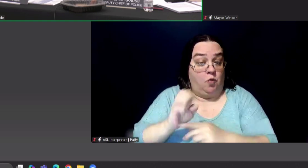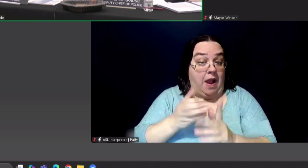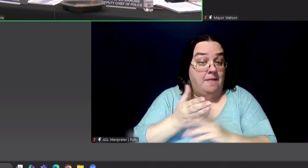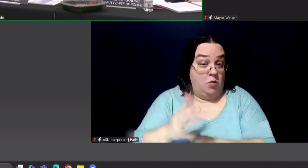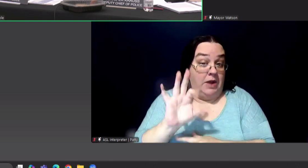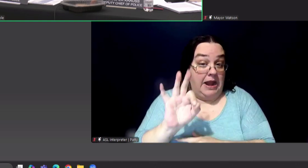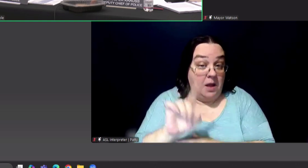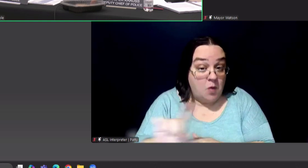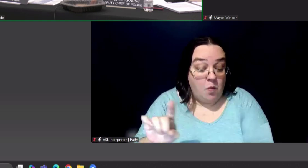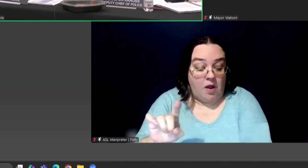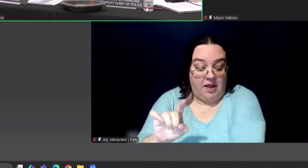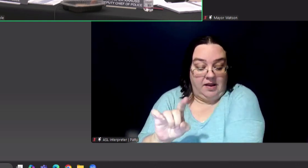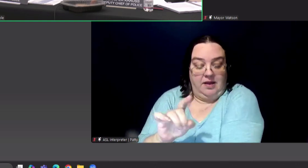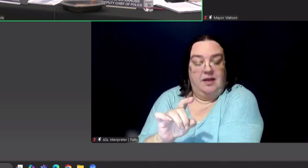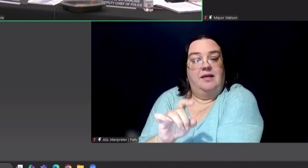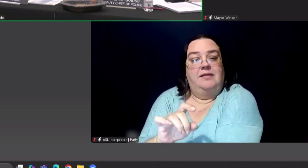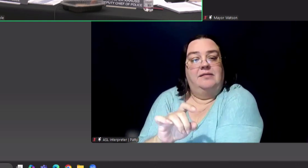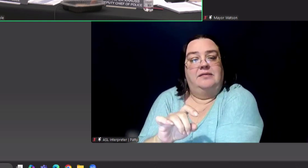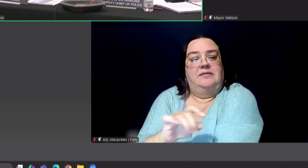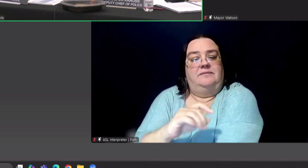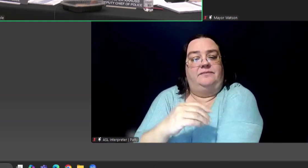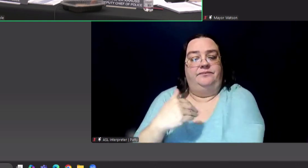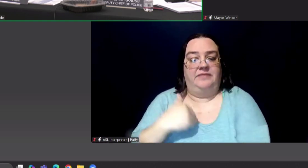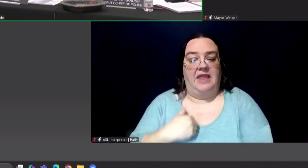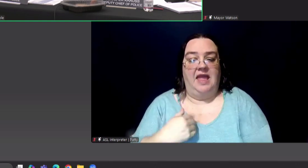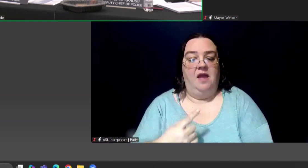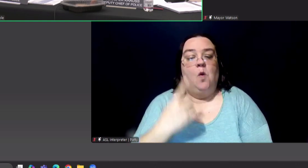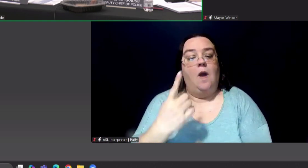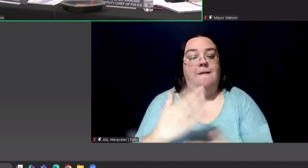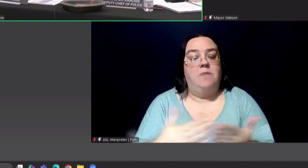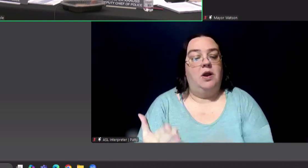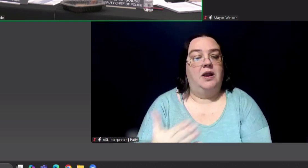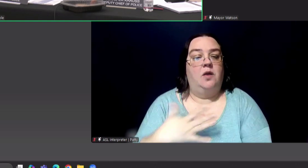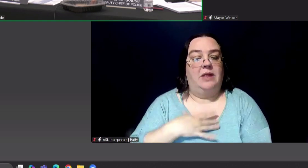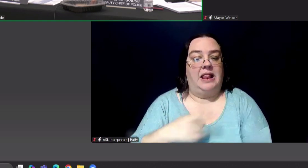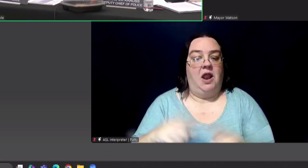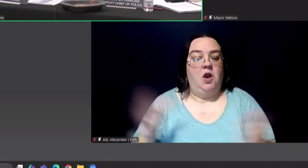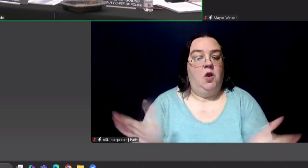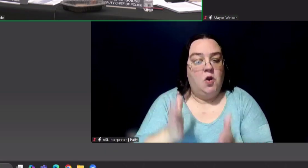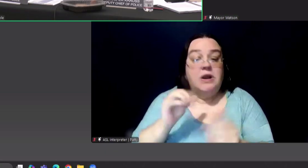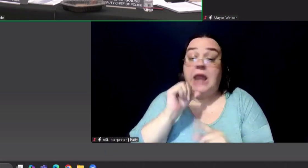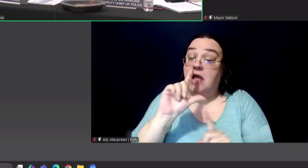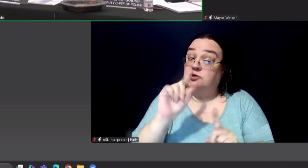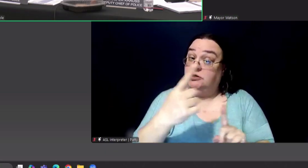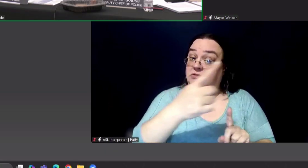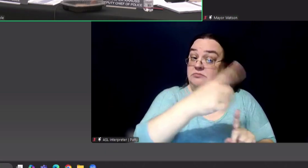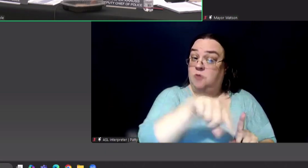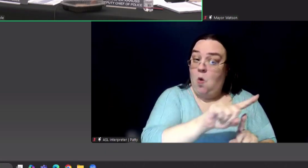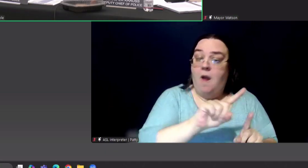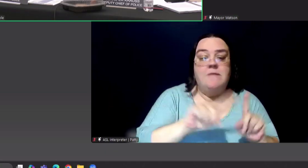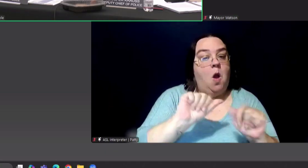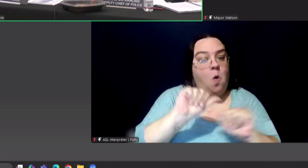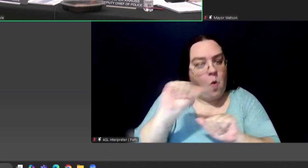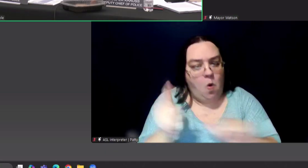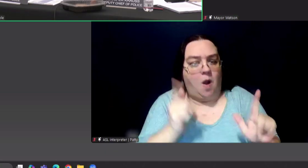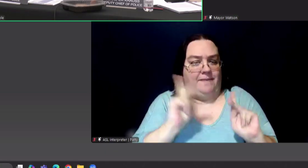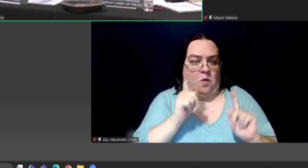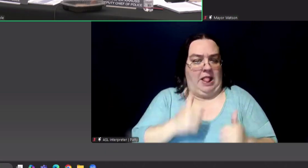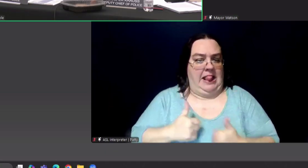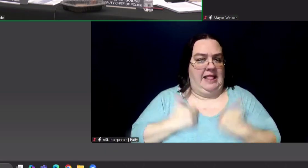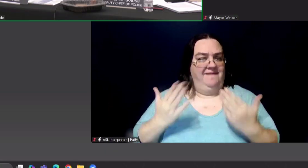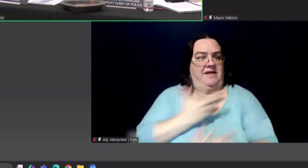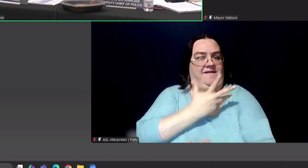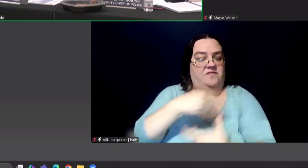a part on here we'd like to encourage not only the mayor and council, but all of our residents to participate in the